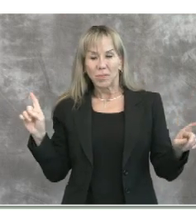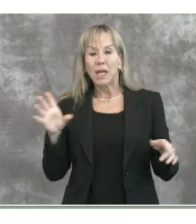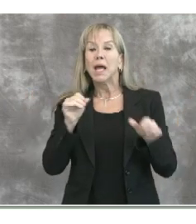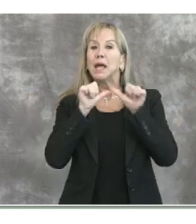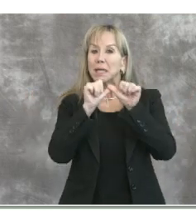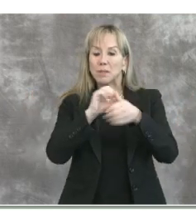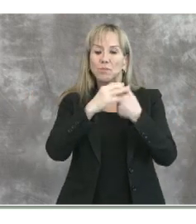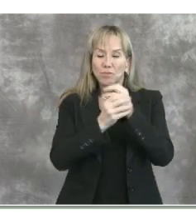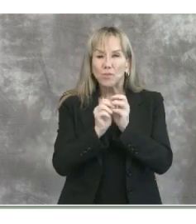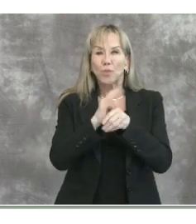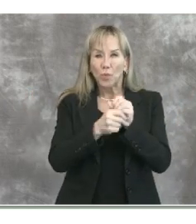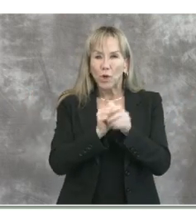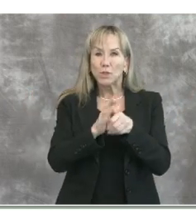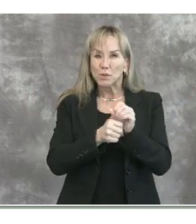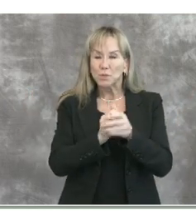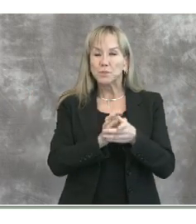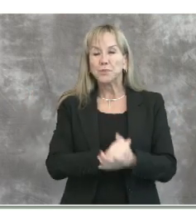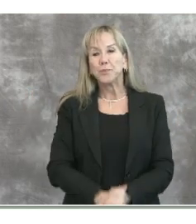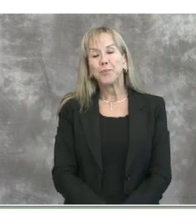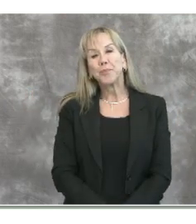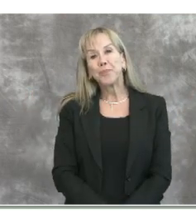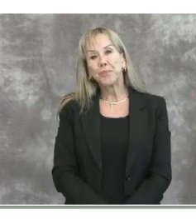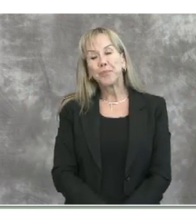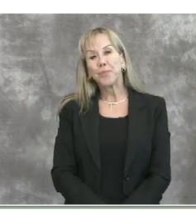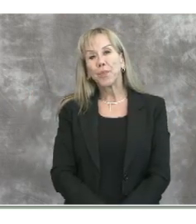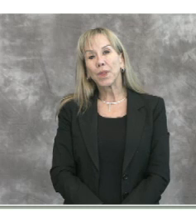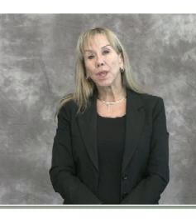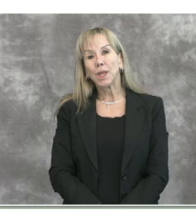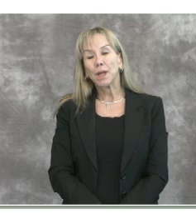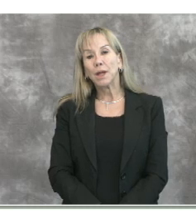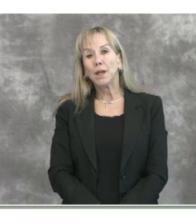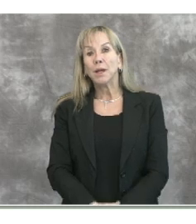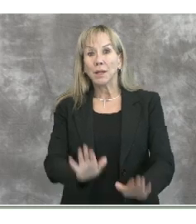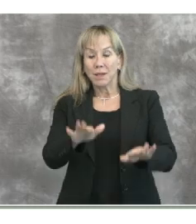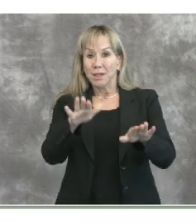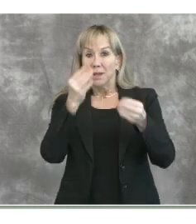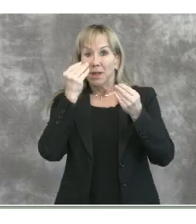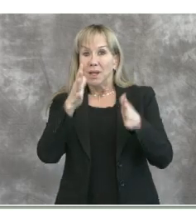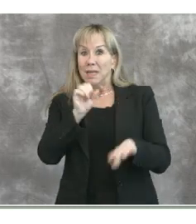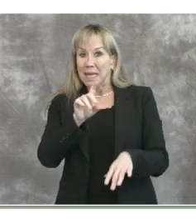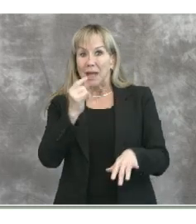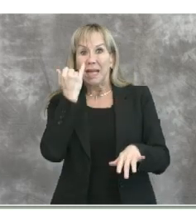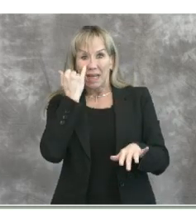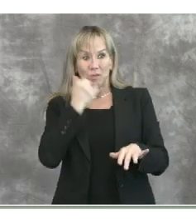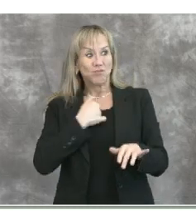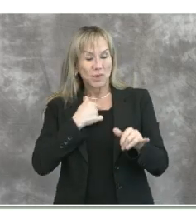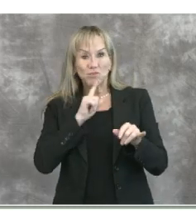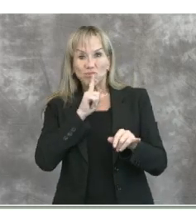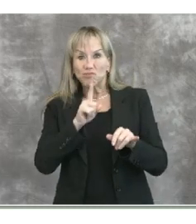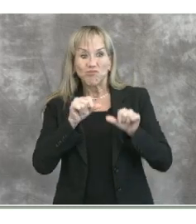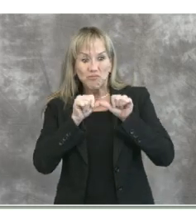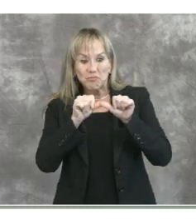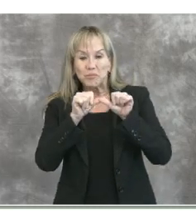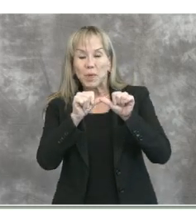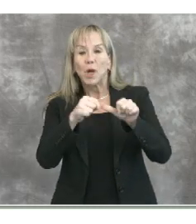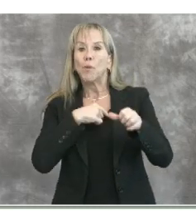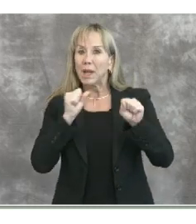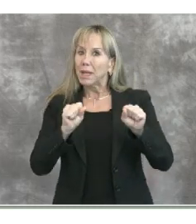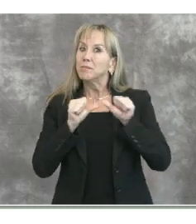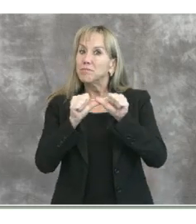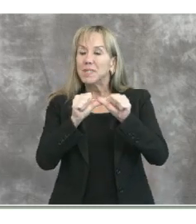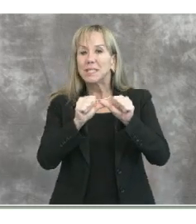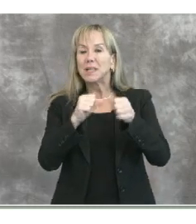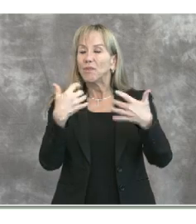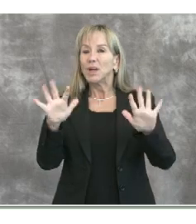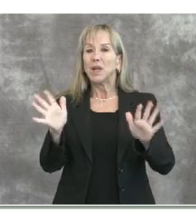good hand washing practices. San Diego, if we continue to do that, we can keep up our momentum to knock